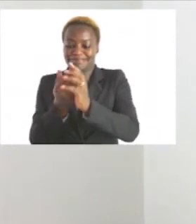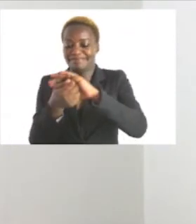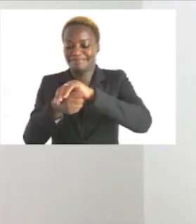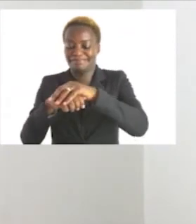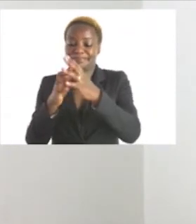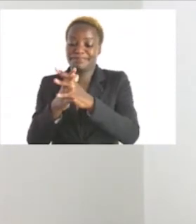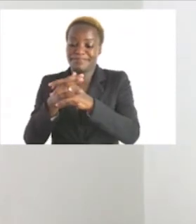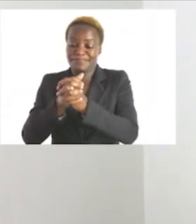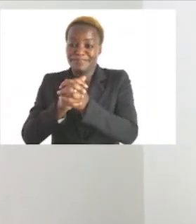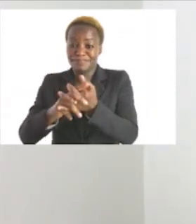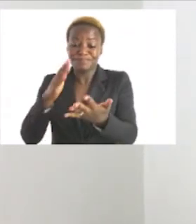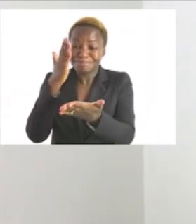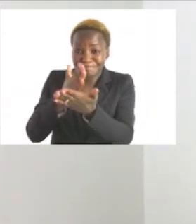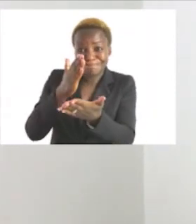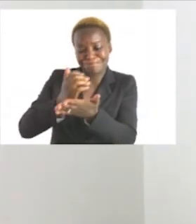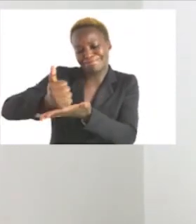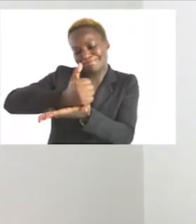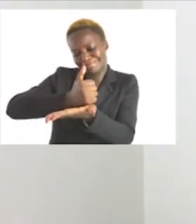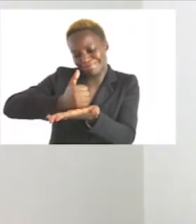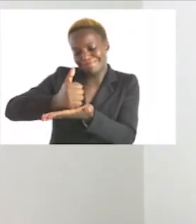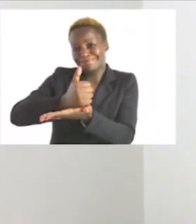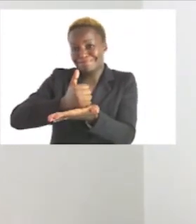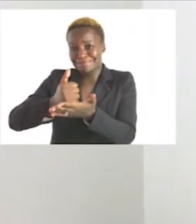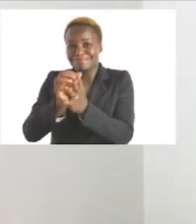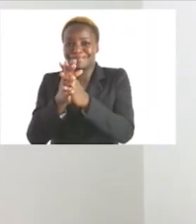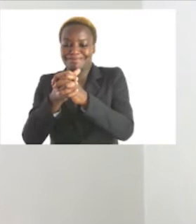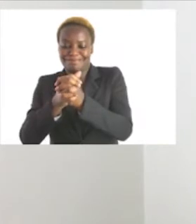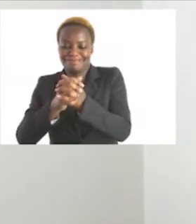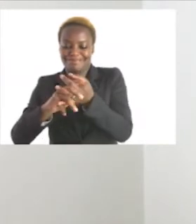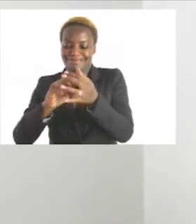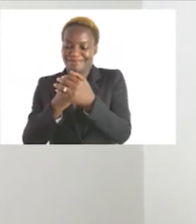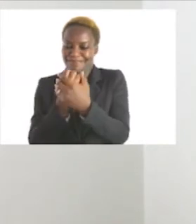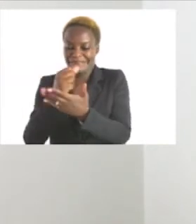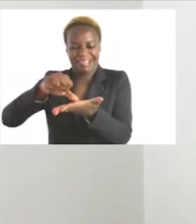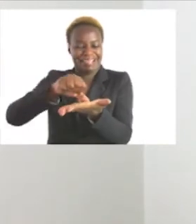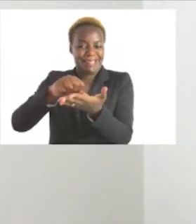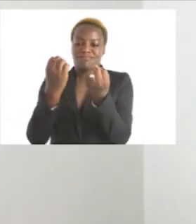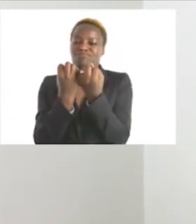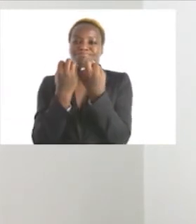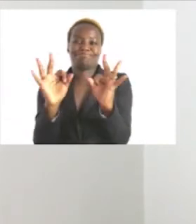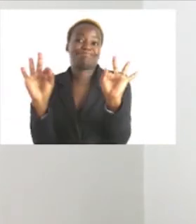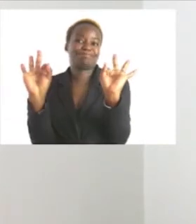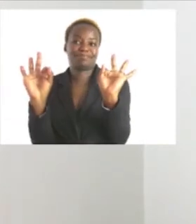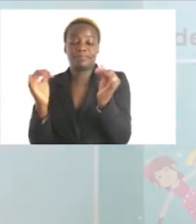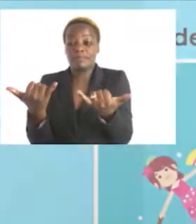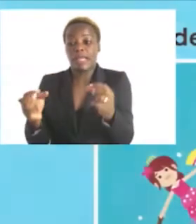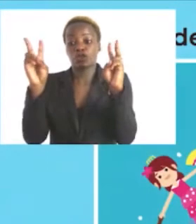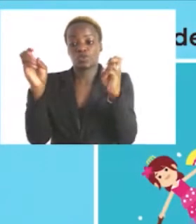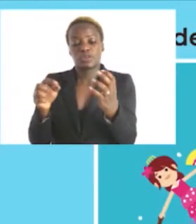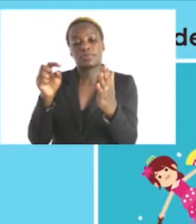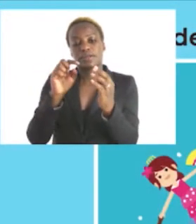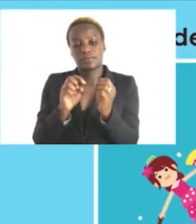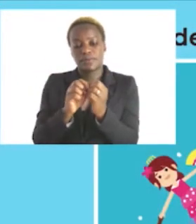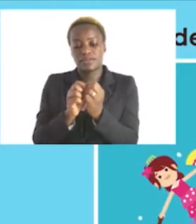And make sure you sanitize them nicely so that we can keep our hands all germ-free. Now, today's lesson will